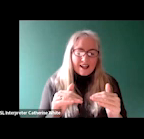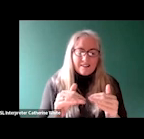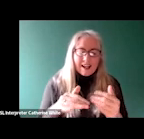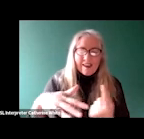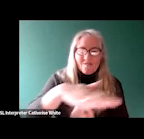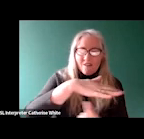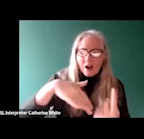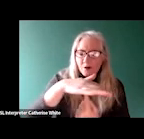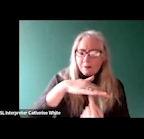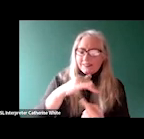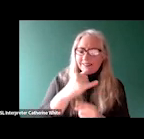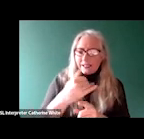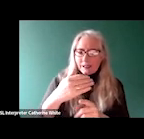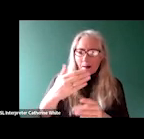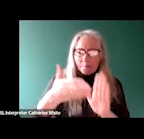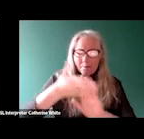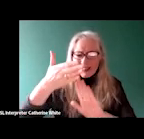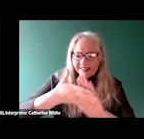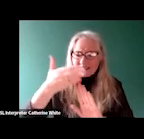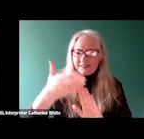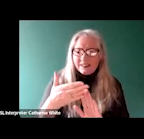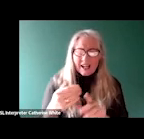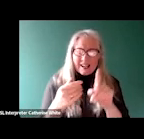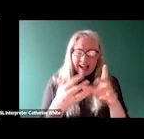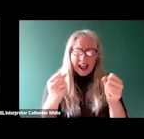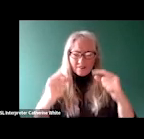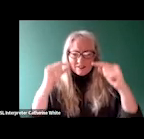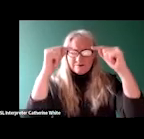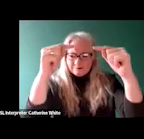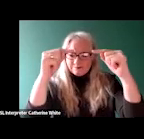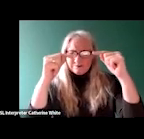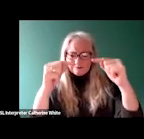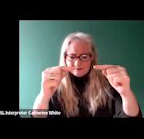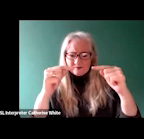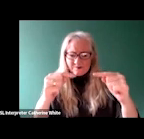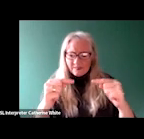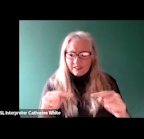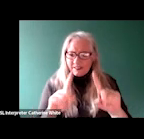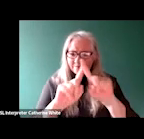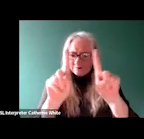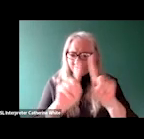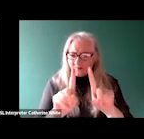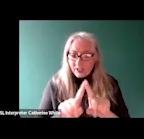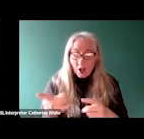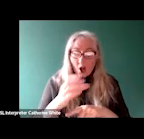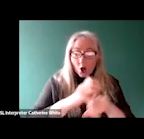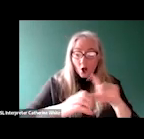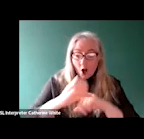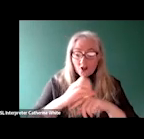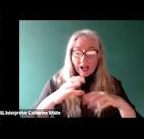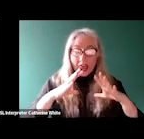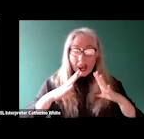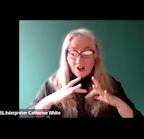buildings. And you'll see that it deals with a number of types of settings, cultural and leisure,